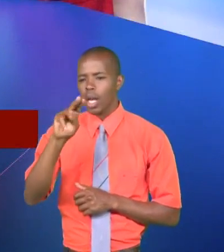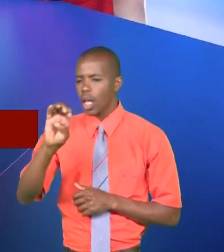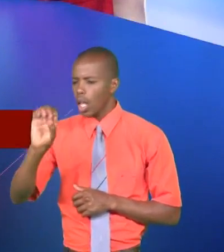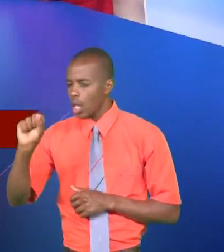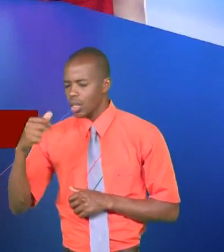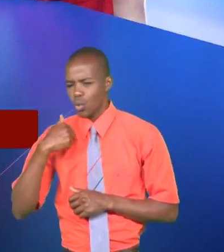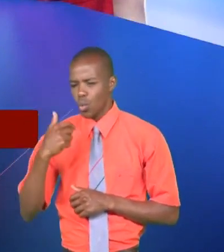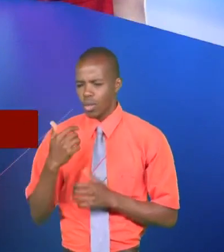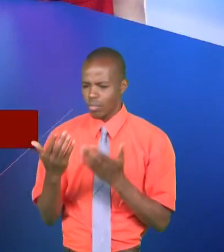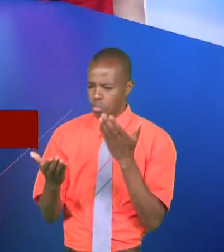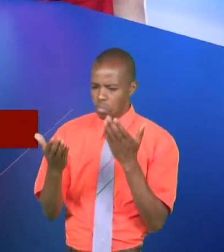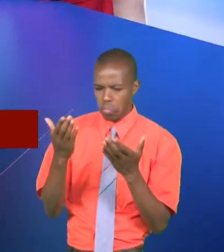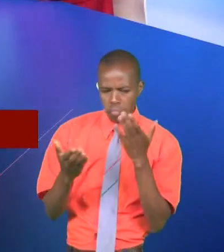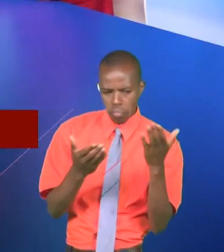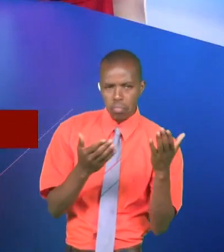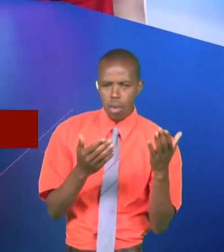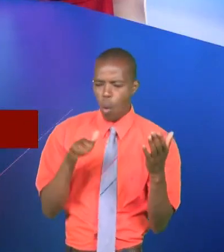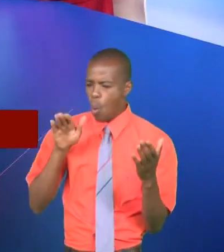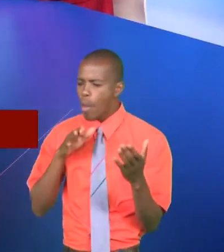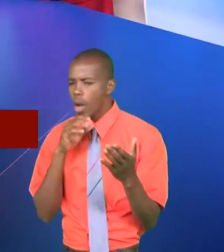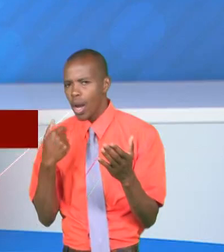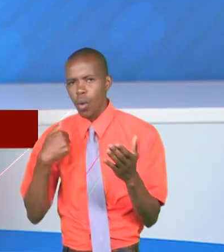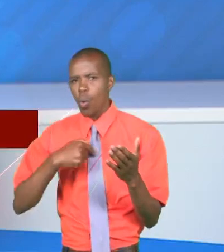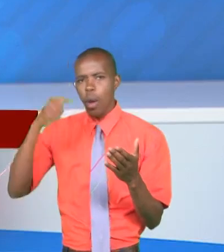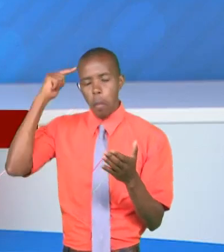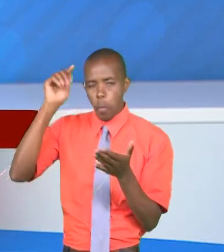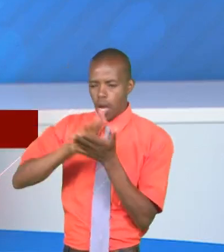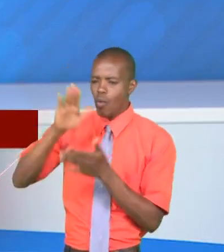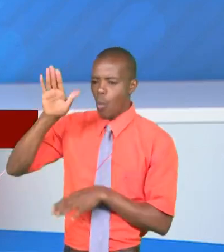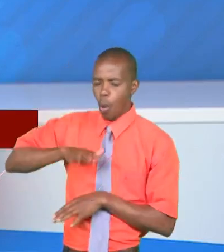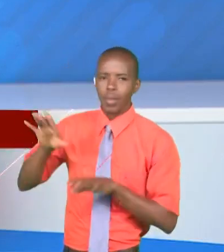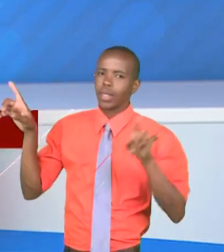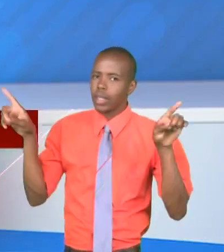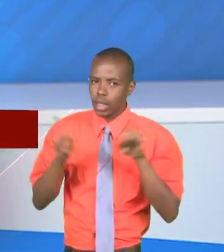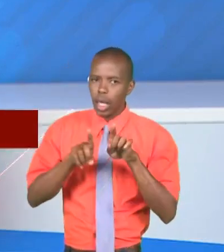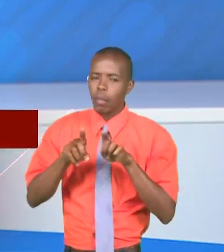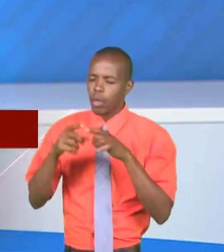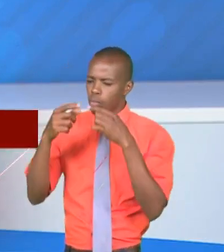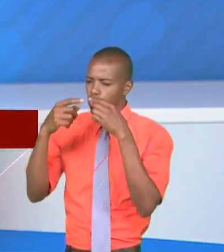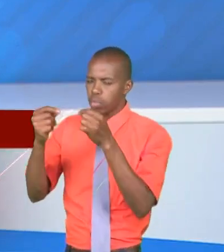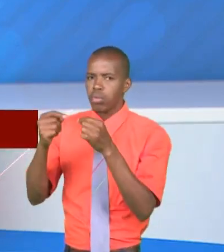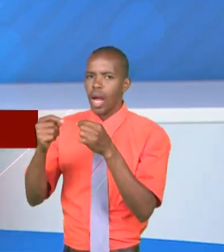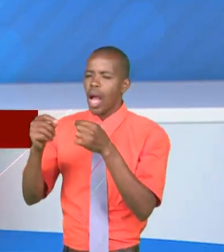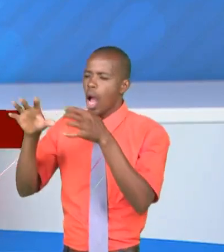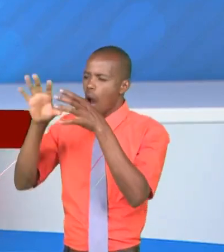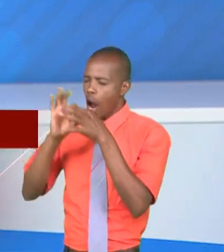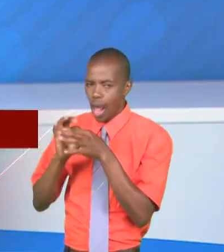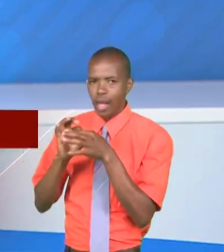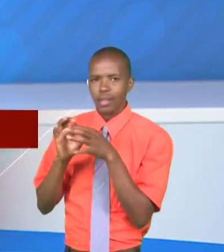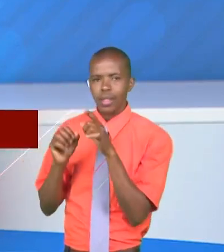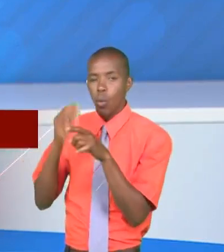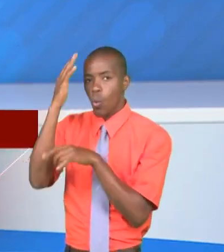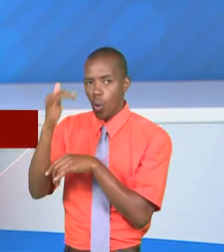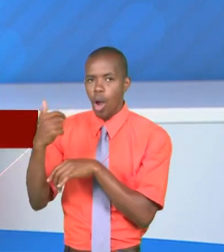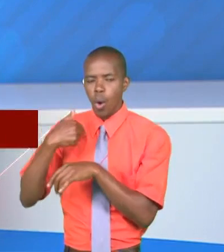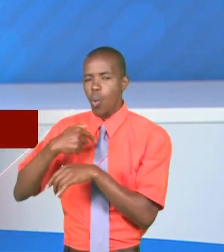person? Weighed, because Kavindu was there. And again, we believe on women also. That's why I'm telling you this alliance is alliance to watch. Because